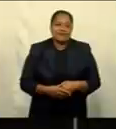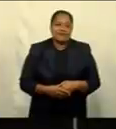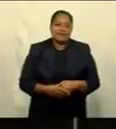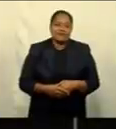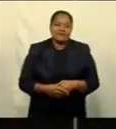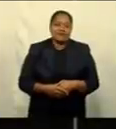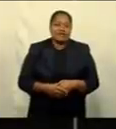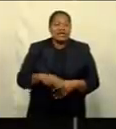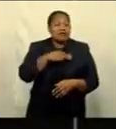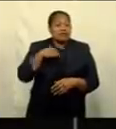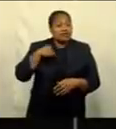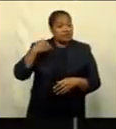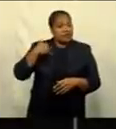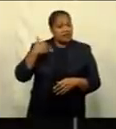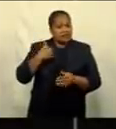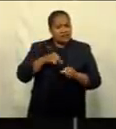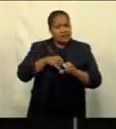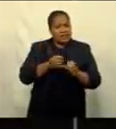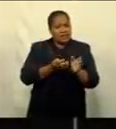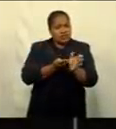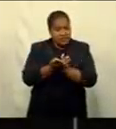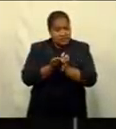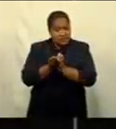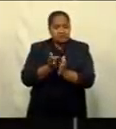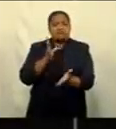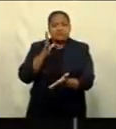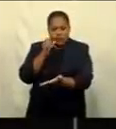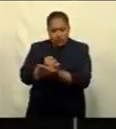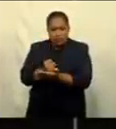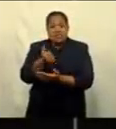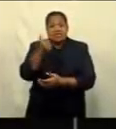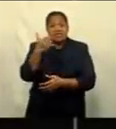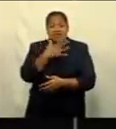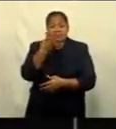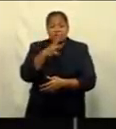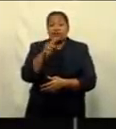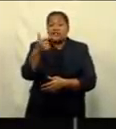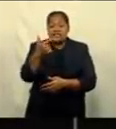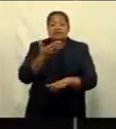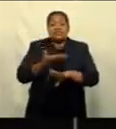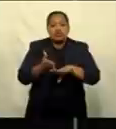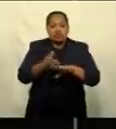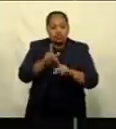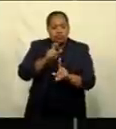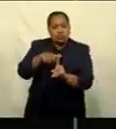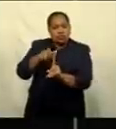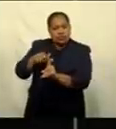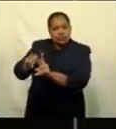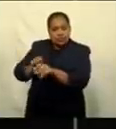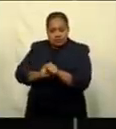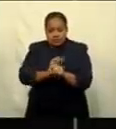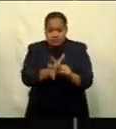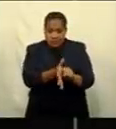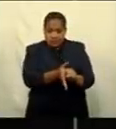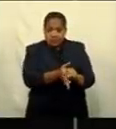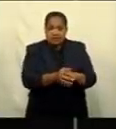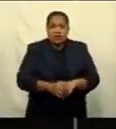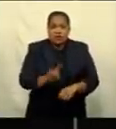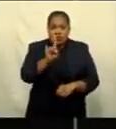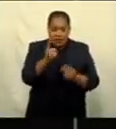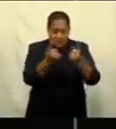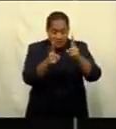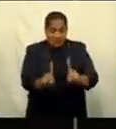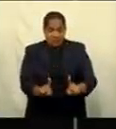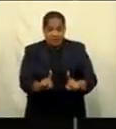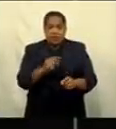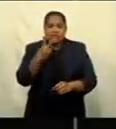The Ministry of Health and Medical Services has confirmed 647 new cases of COVID-19 and one death in